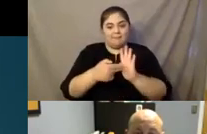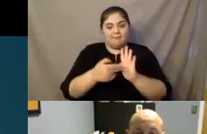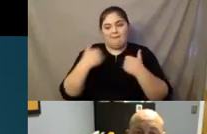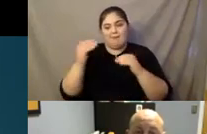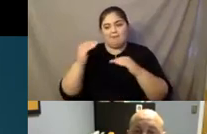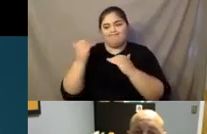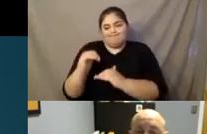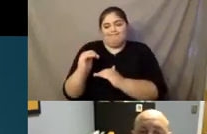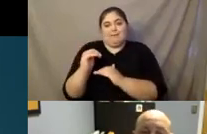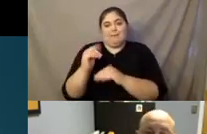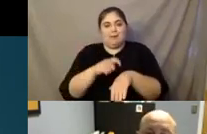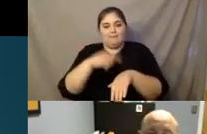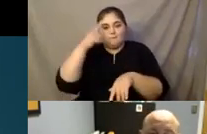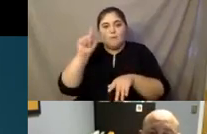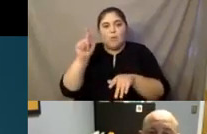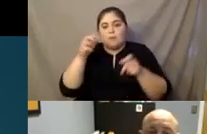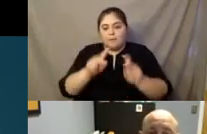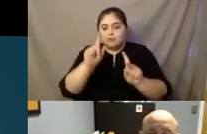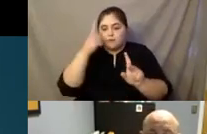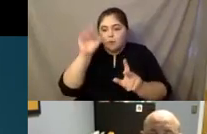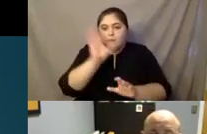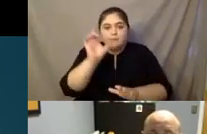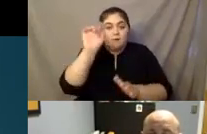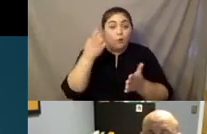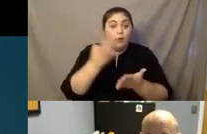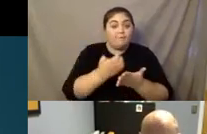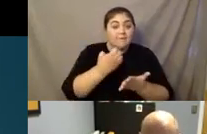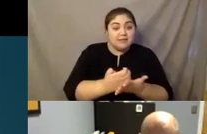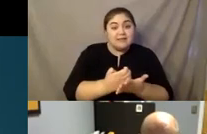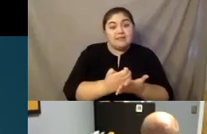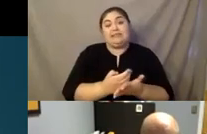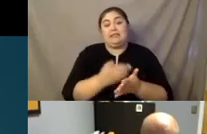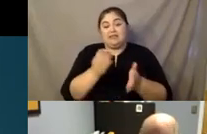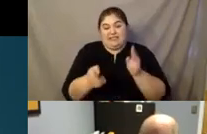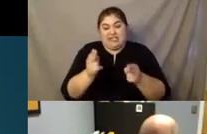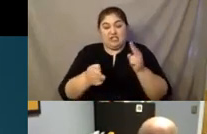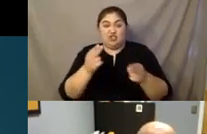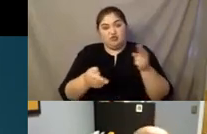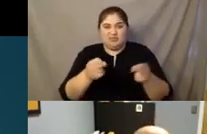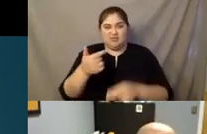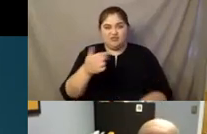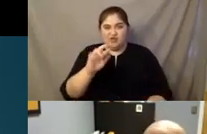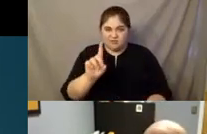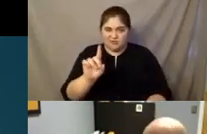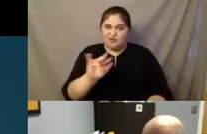that grand jury, and it rushes an indictment a little bit more than often you'd want it to be rushed. Also, you're exposing